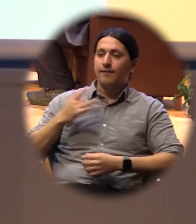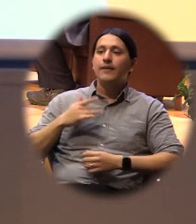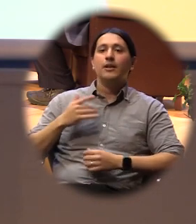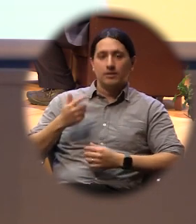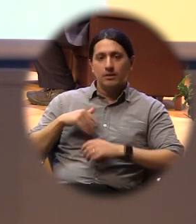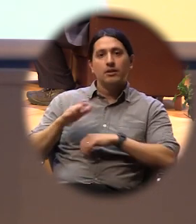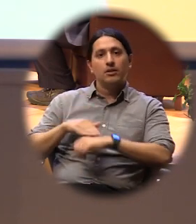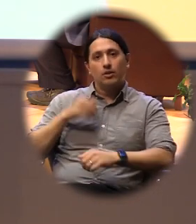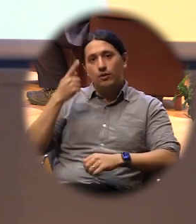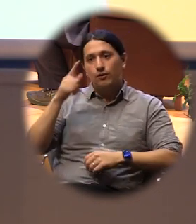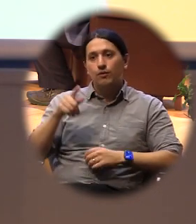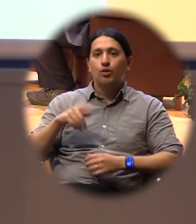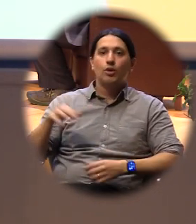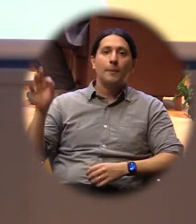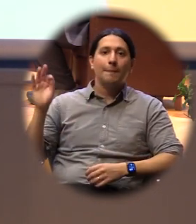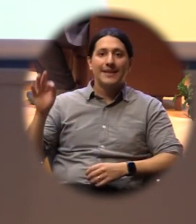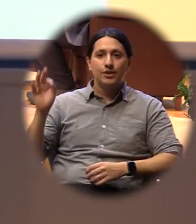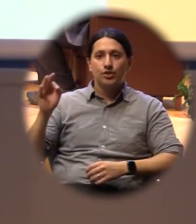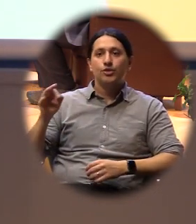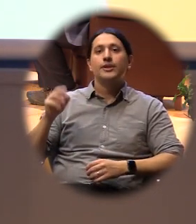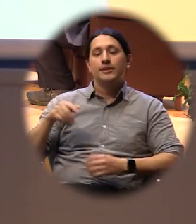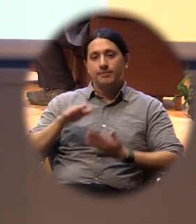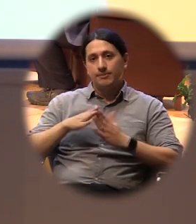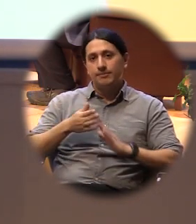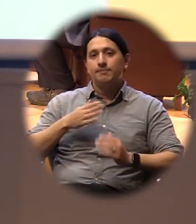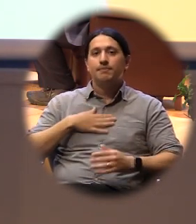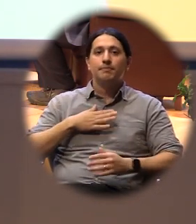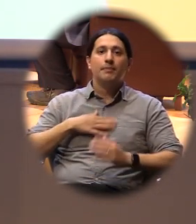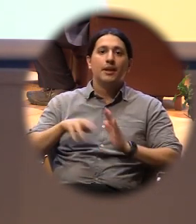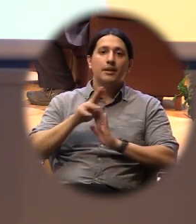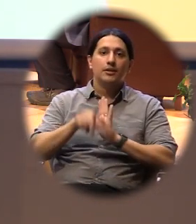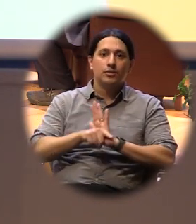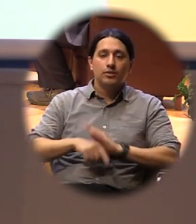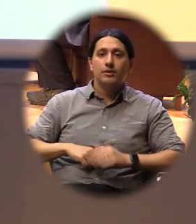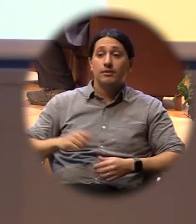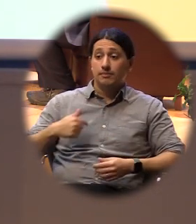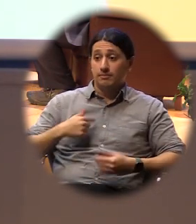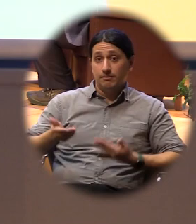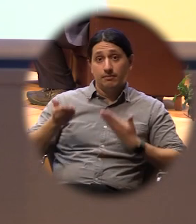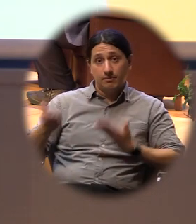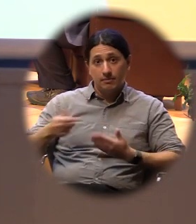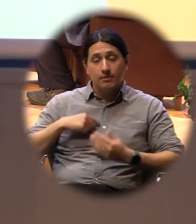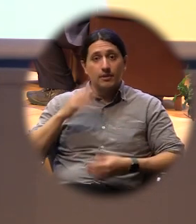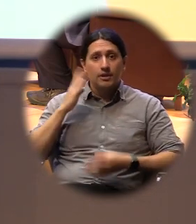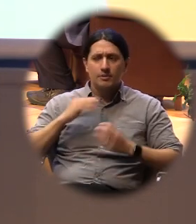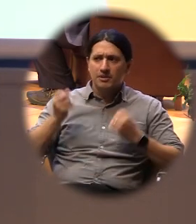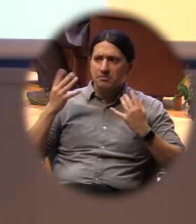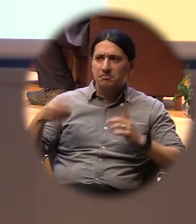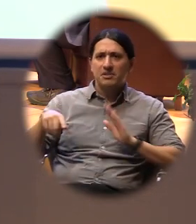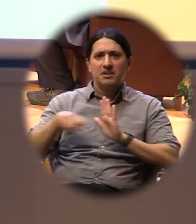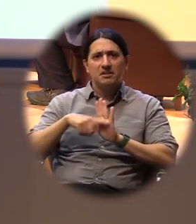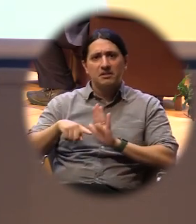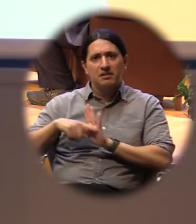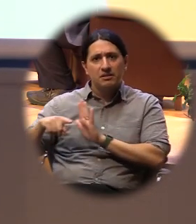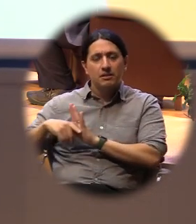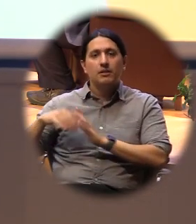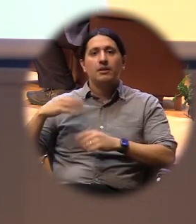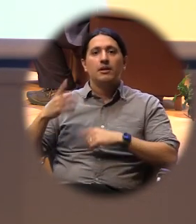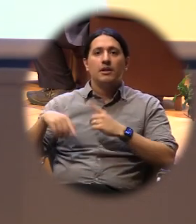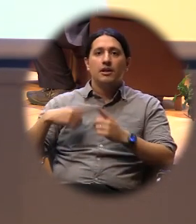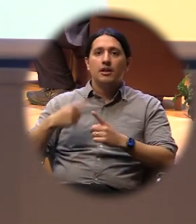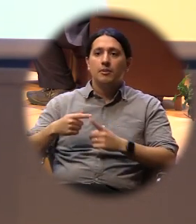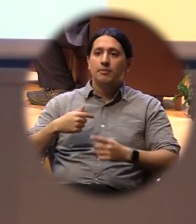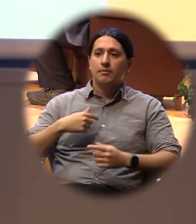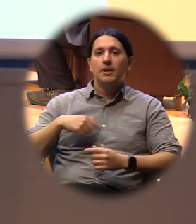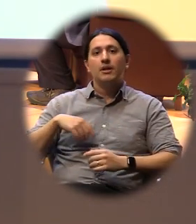Christian context for my undergrad. And when I was there, I experienced a lot of negativity around pushing